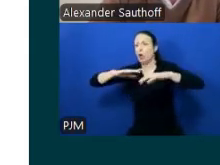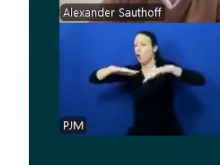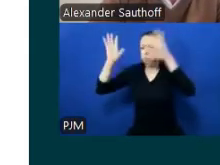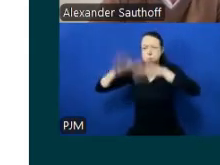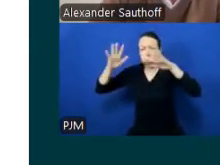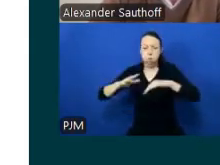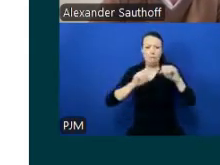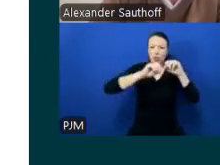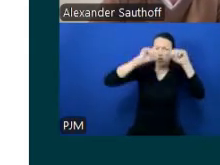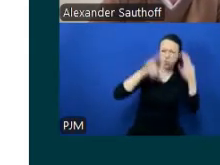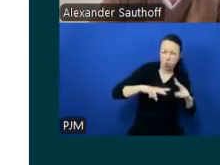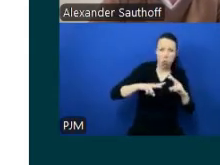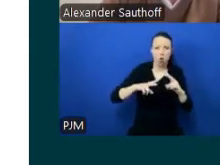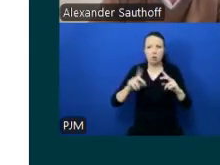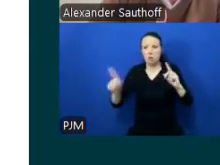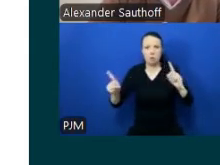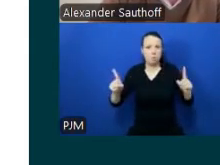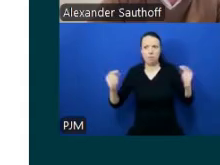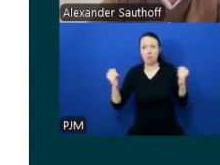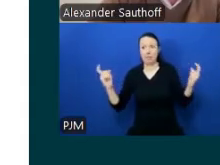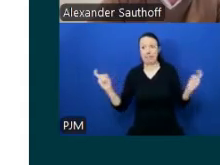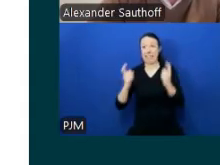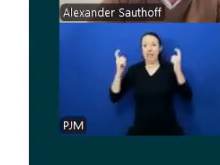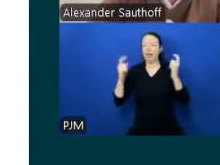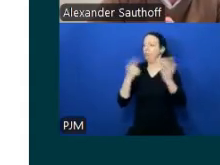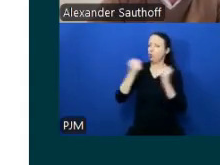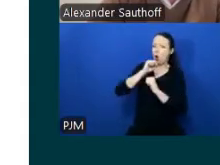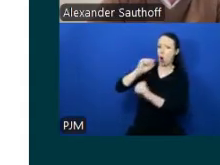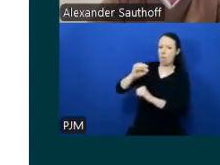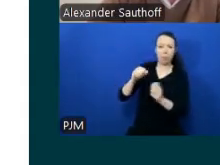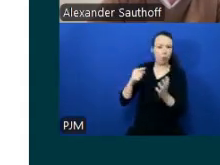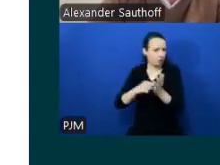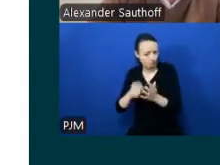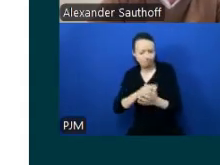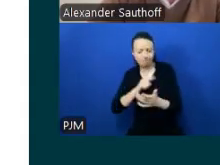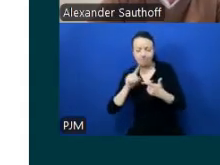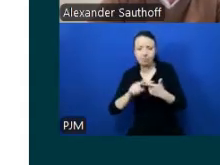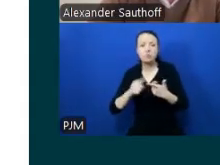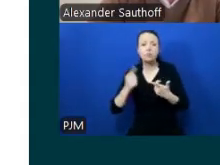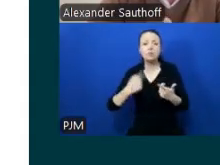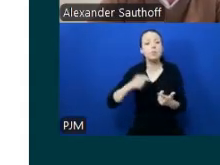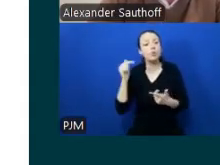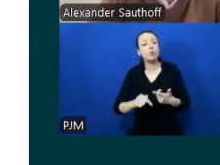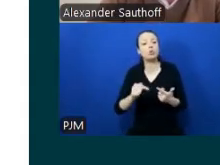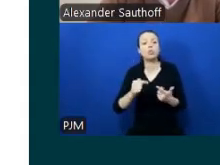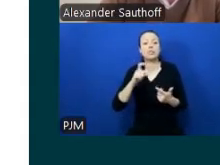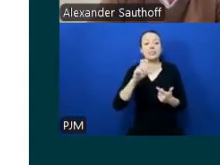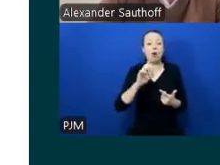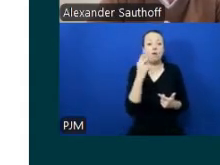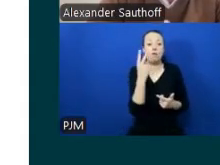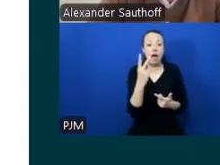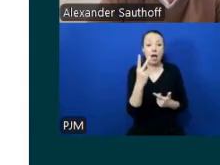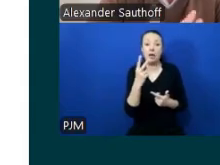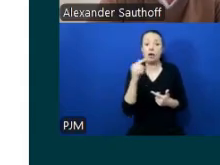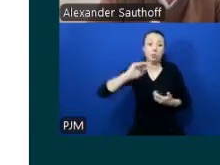intense. Second, we must focus on reducing the carbon footprint of our urban areas,